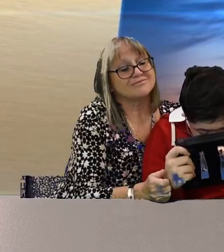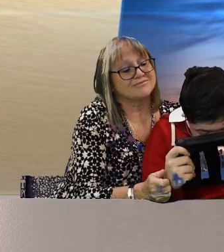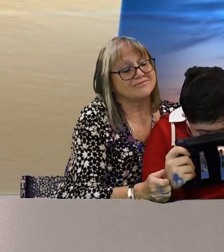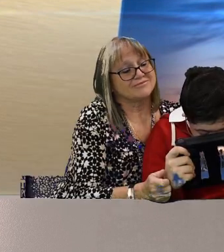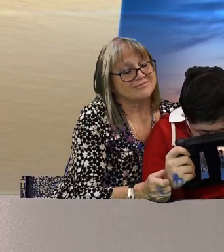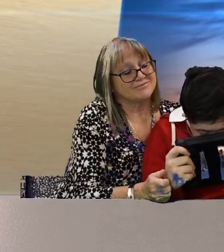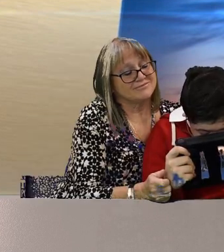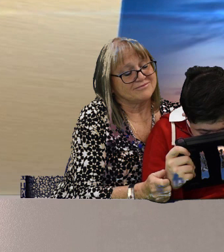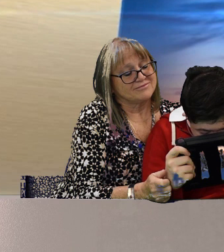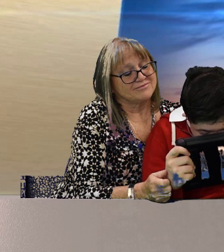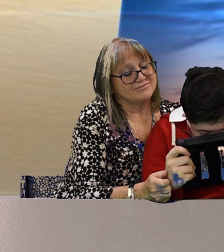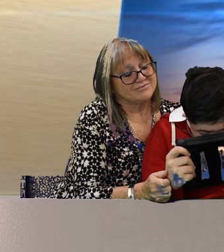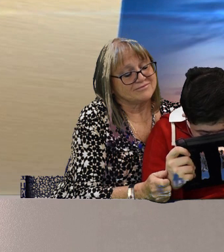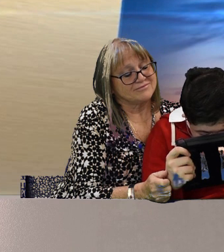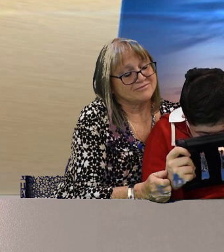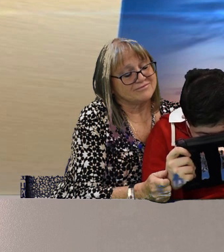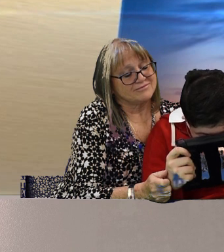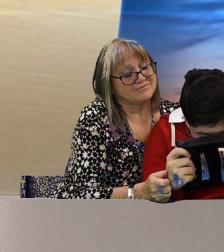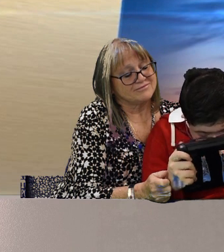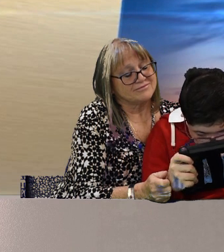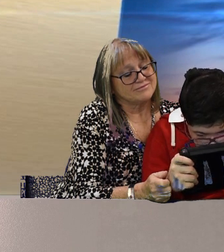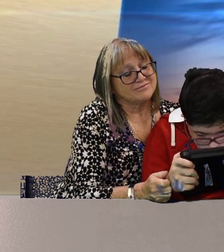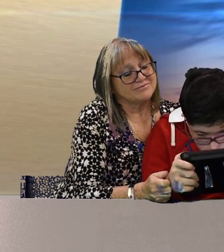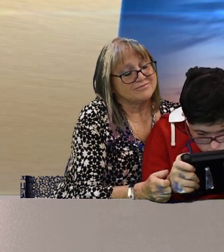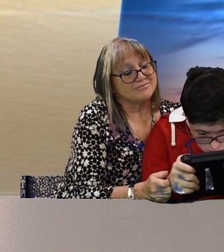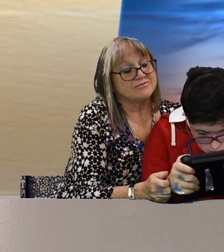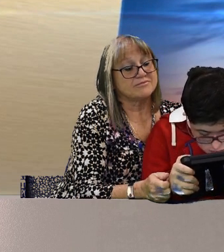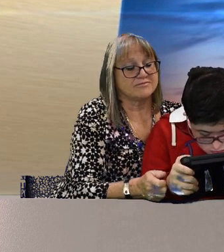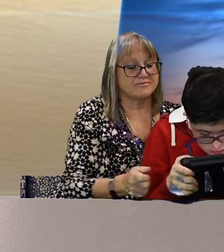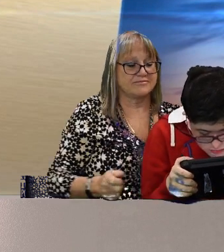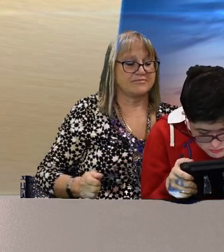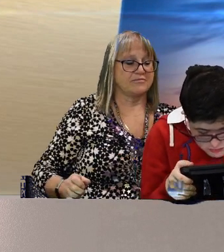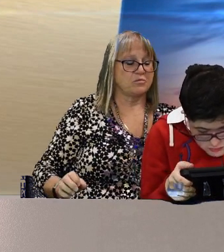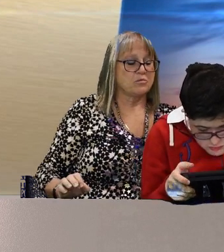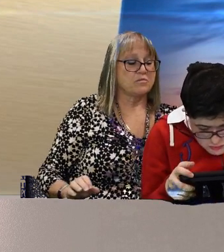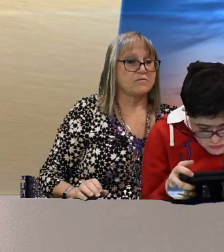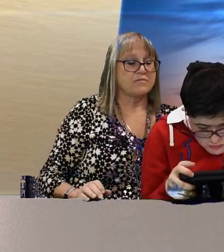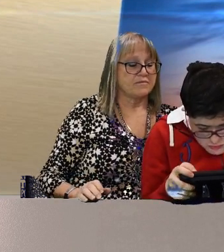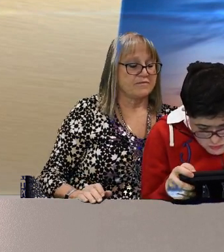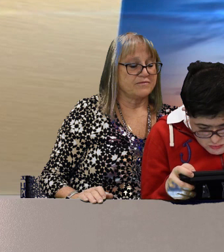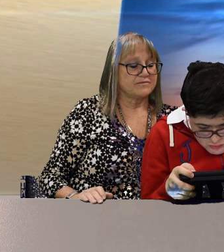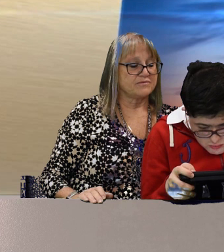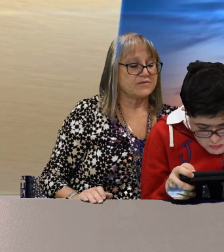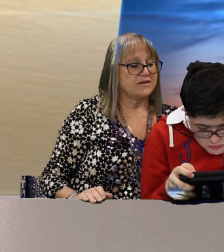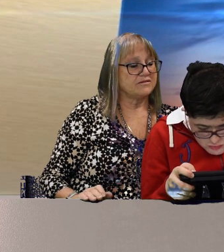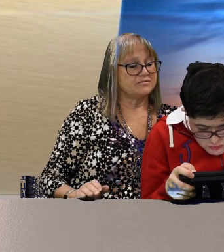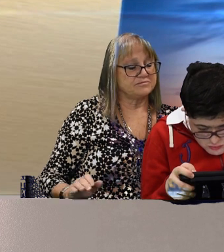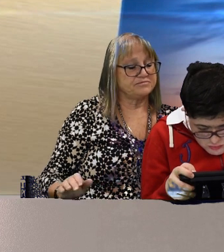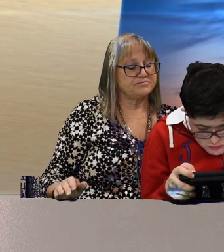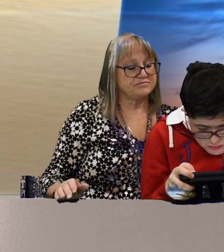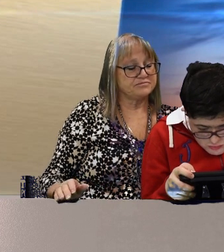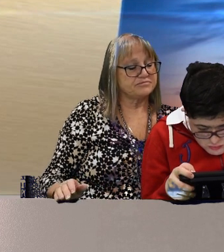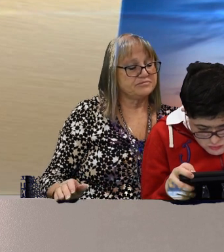For lunch today, we have chicken sandwich stuffed spot with cornbread chicken ranch salad with